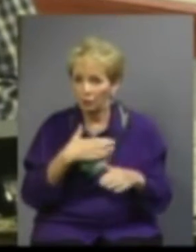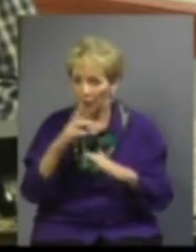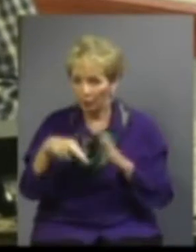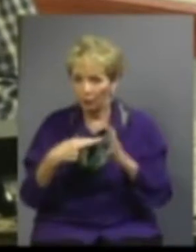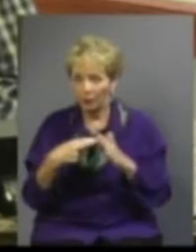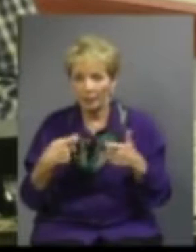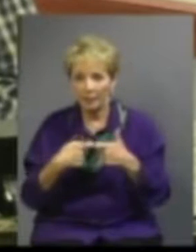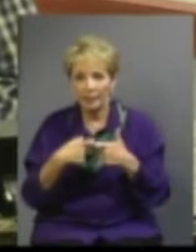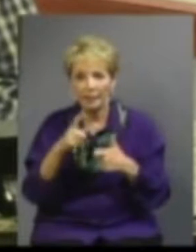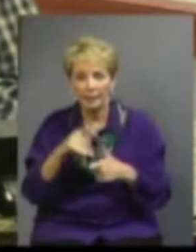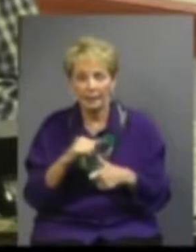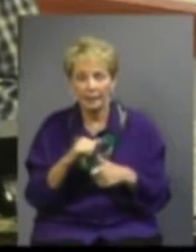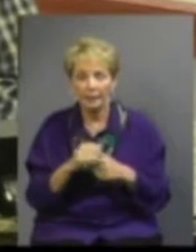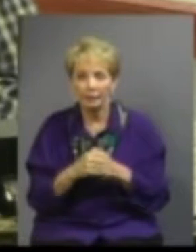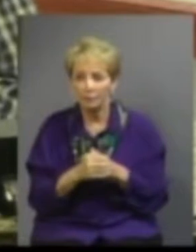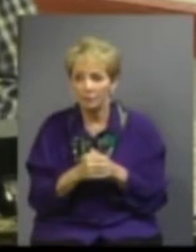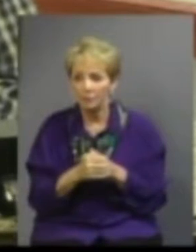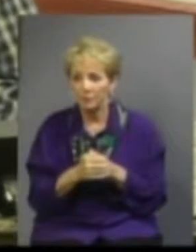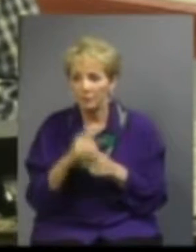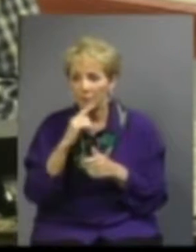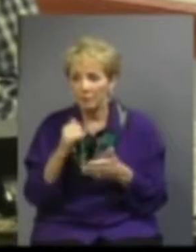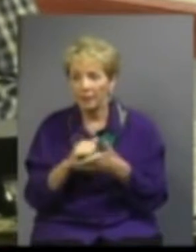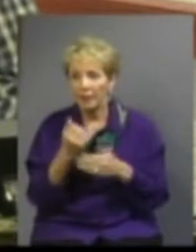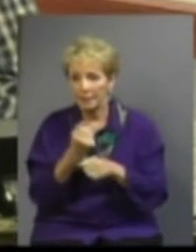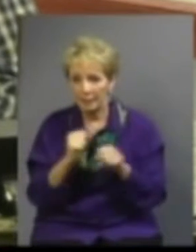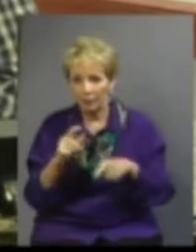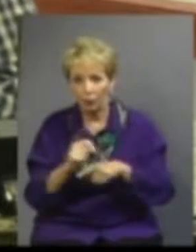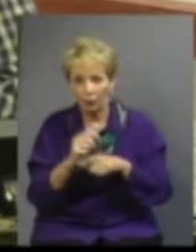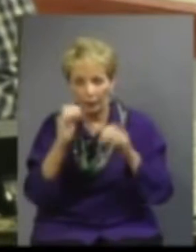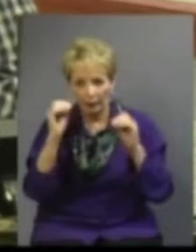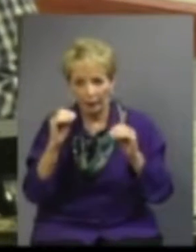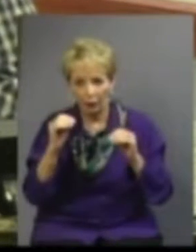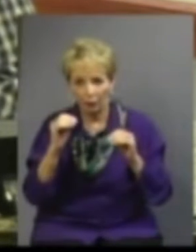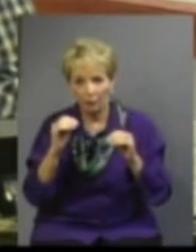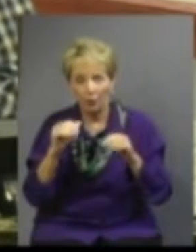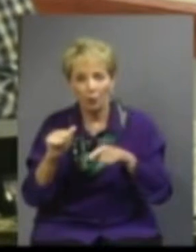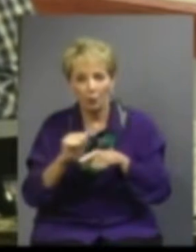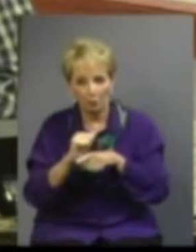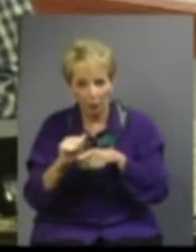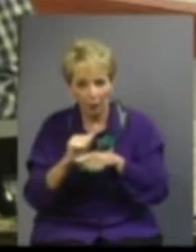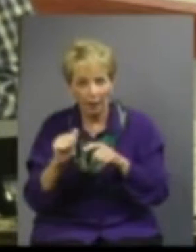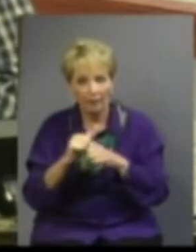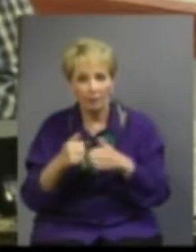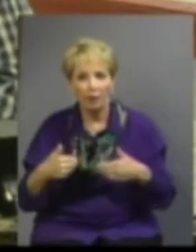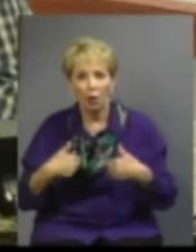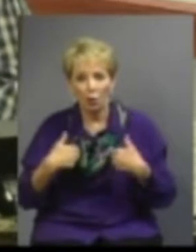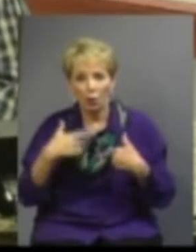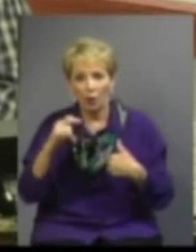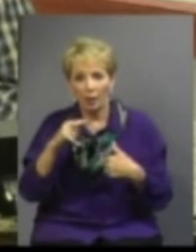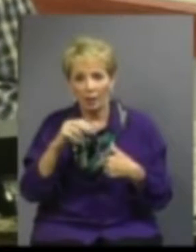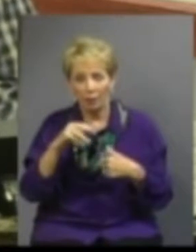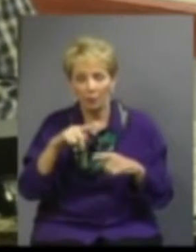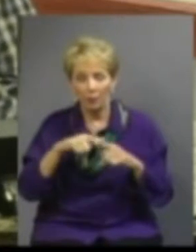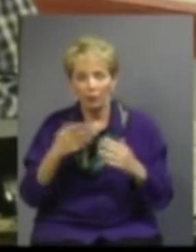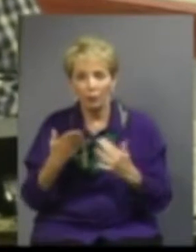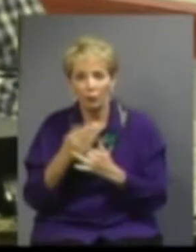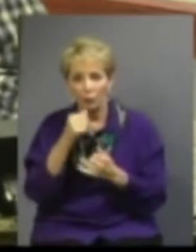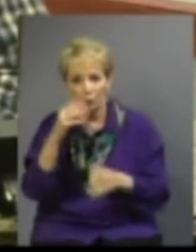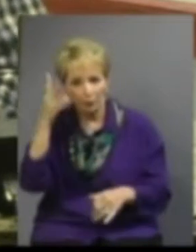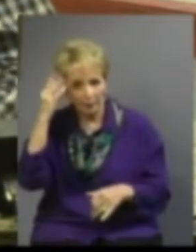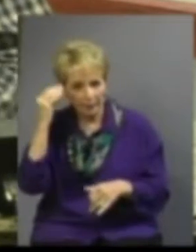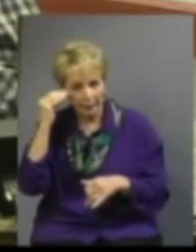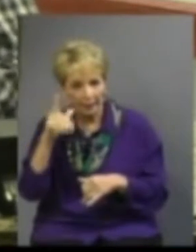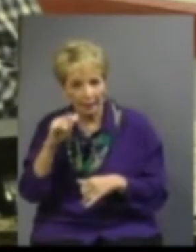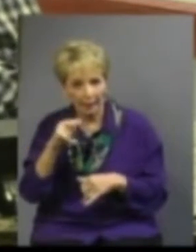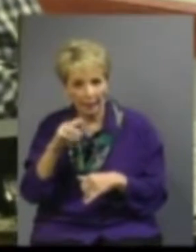Electric Cities is, again, in safety and training. I teach the apprenticeship program. I work with the young linemen all the way through the seasoned line workers